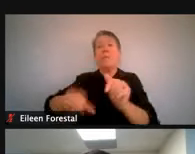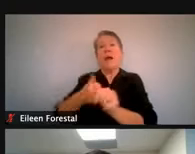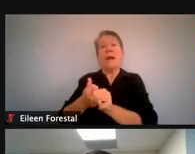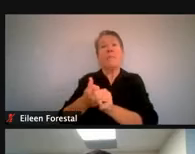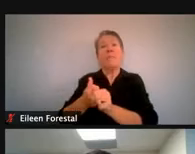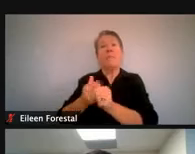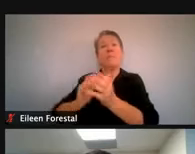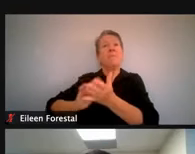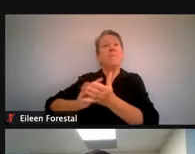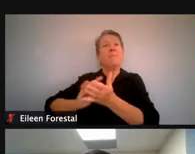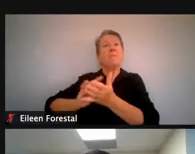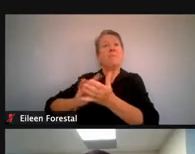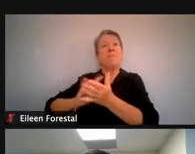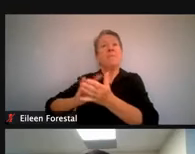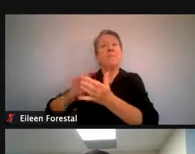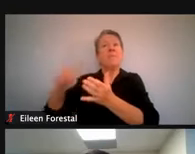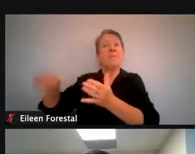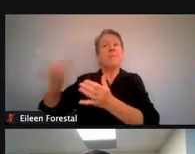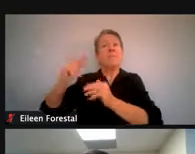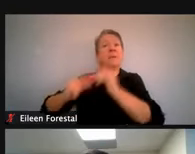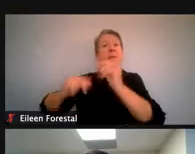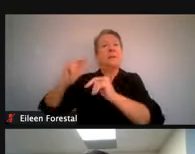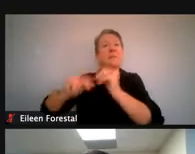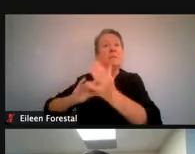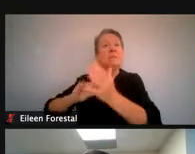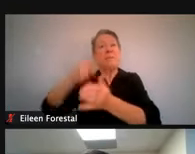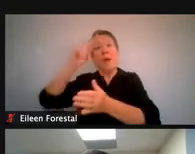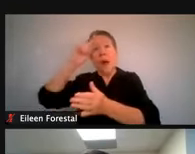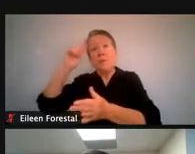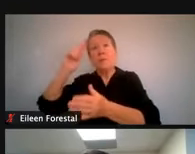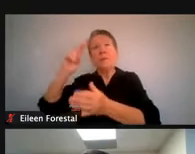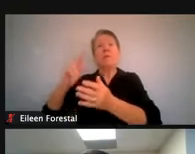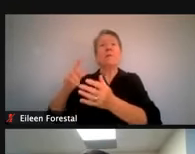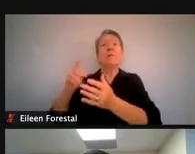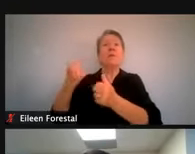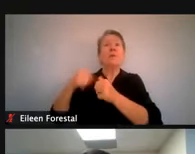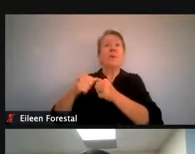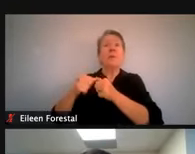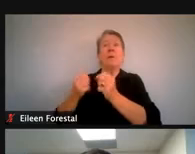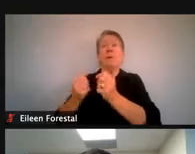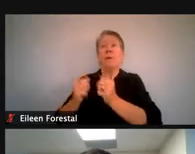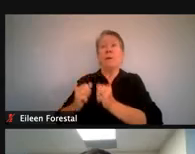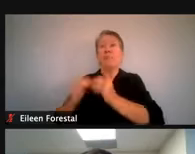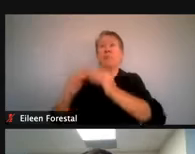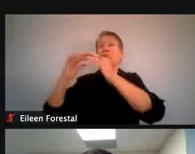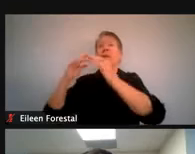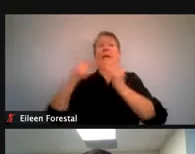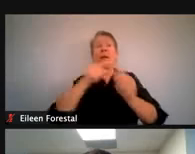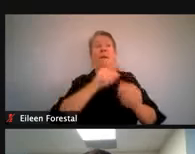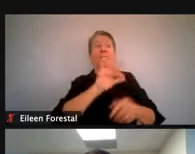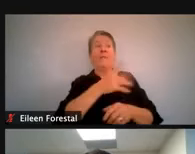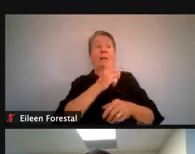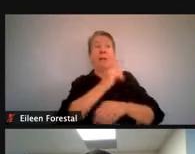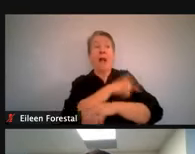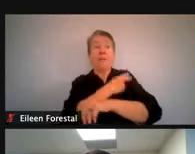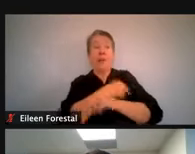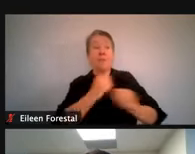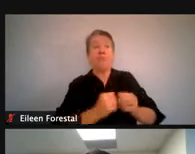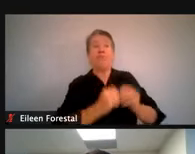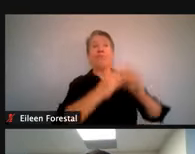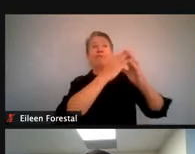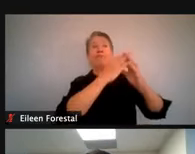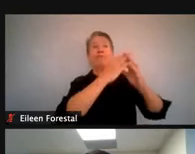were brought back online or redone over the spring? Regarding marijuana, should voters approve the ballot, what